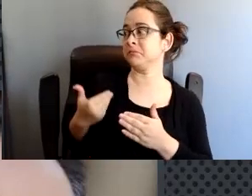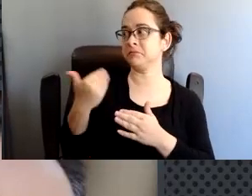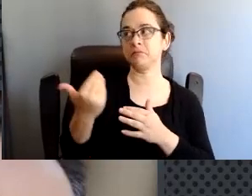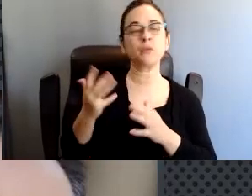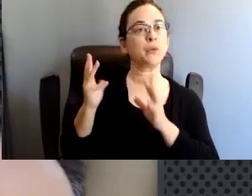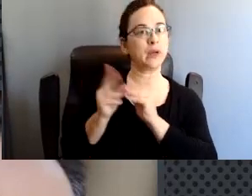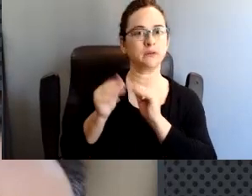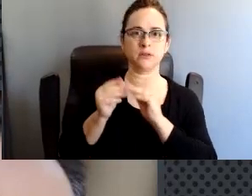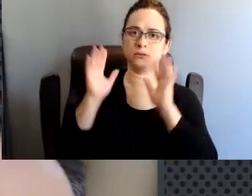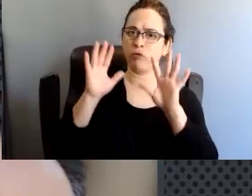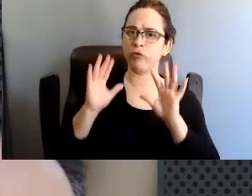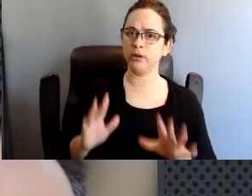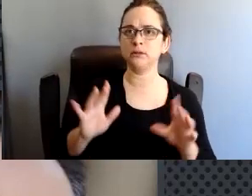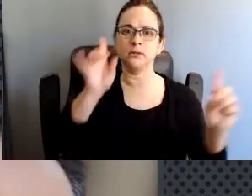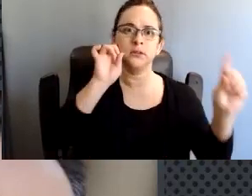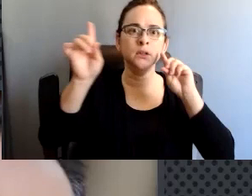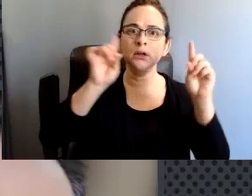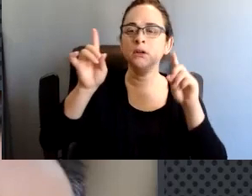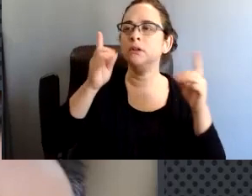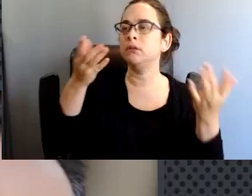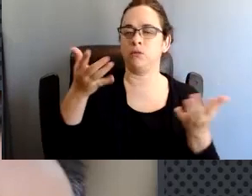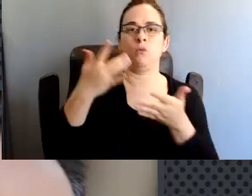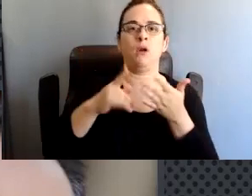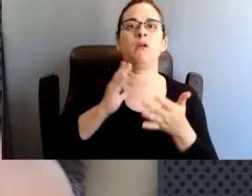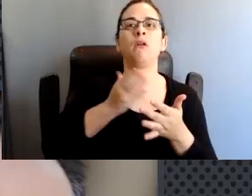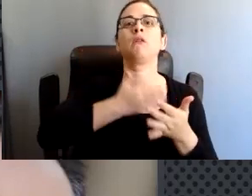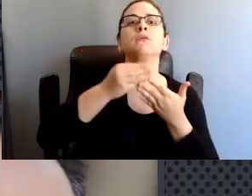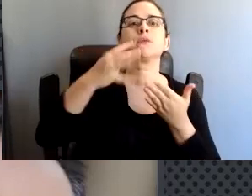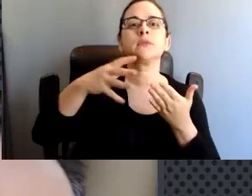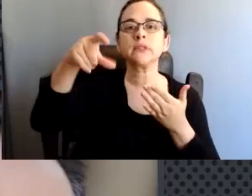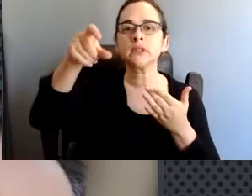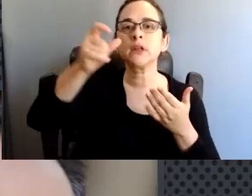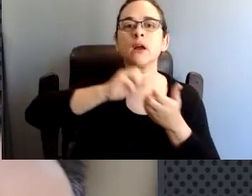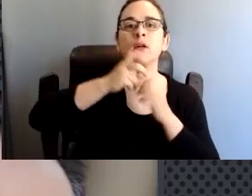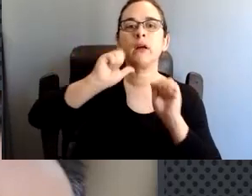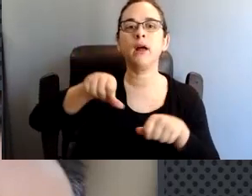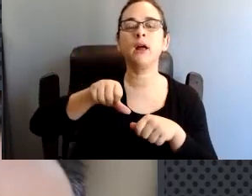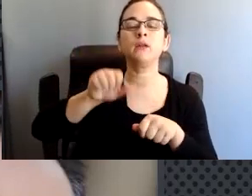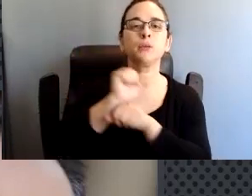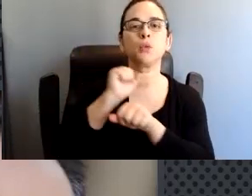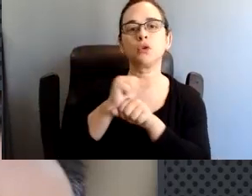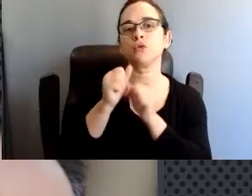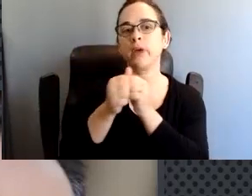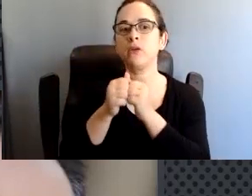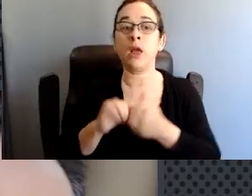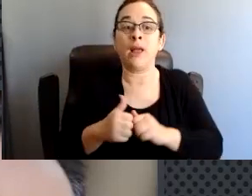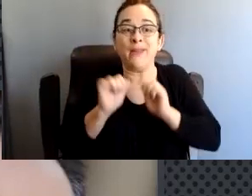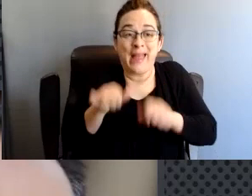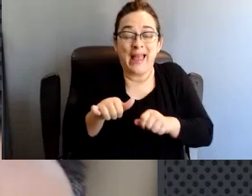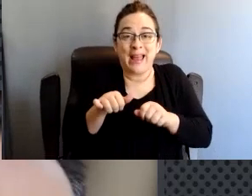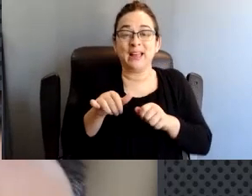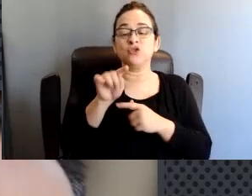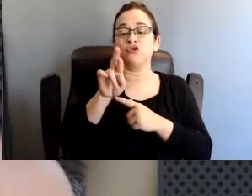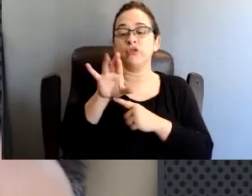really hearing from one another. What is it that we're hearing that our students need? How can we work together? And then how can TRIO SSS be of support to make sure that